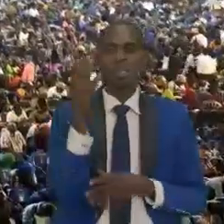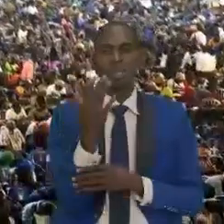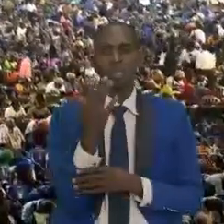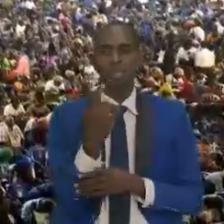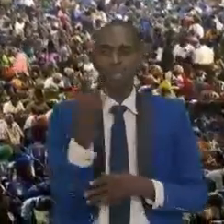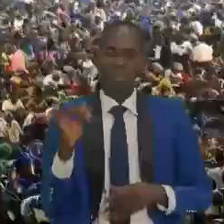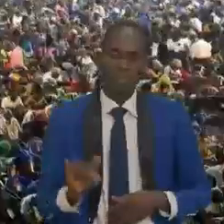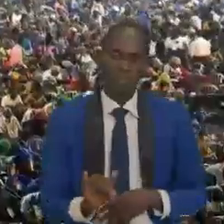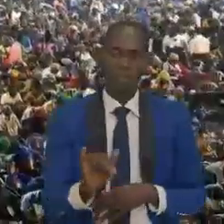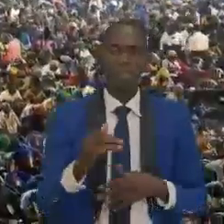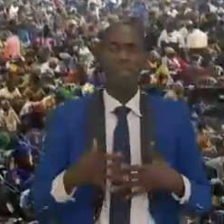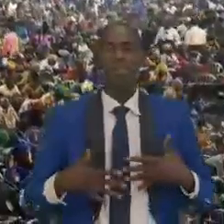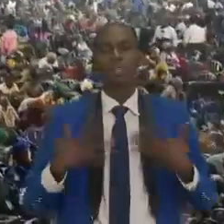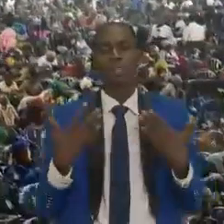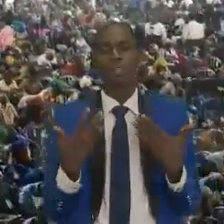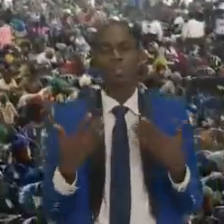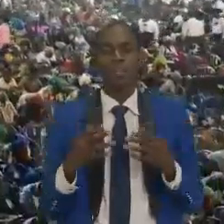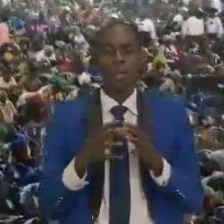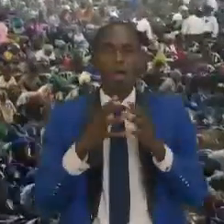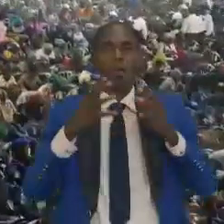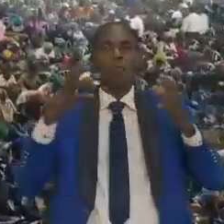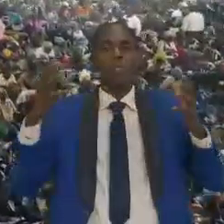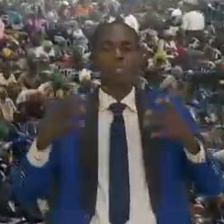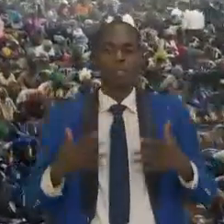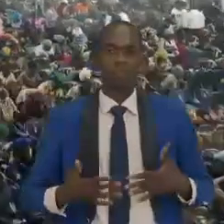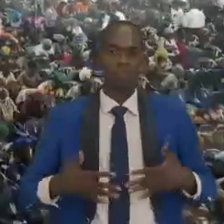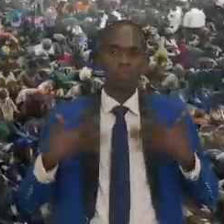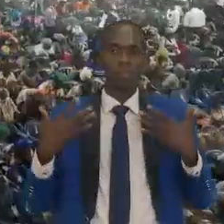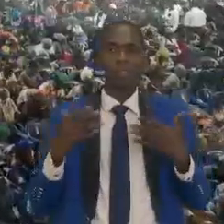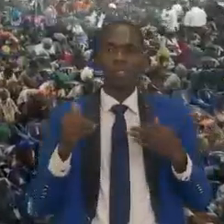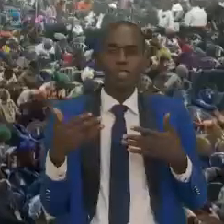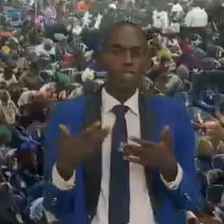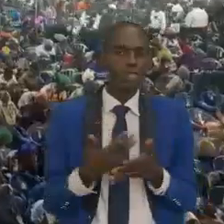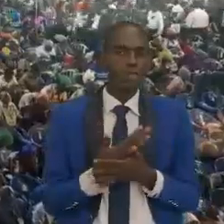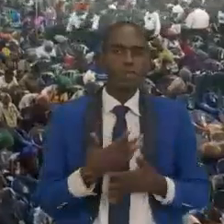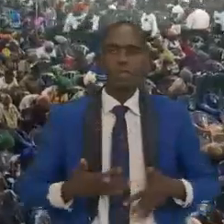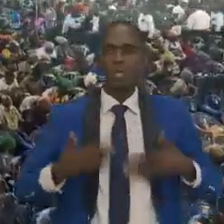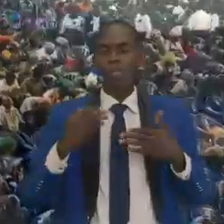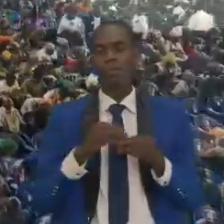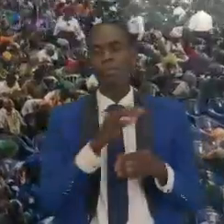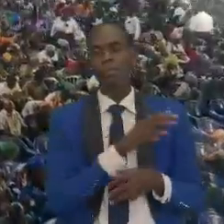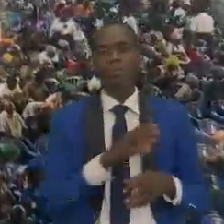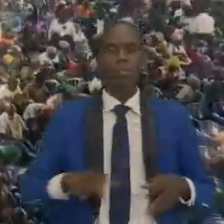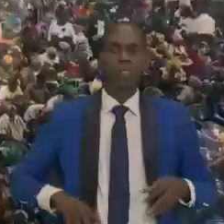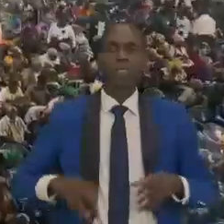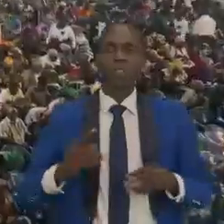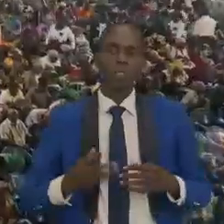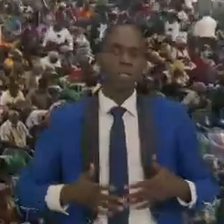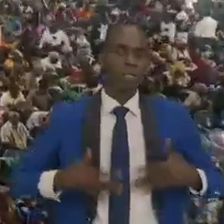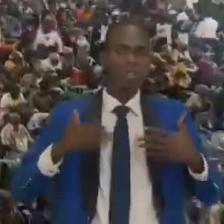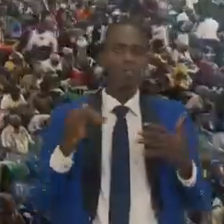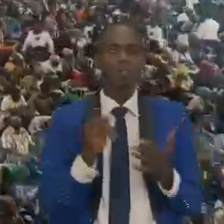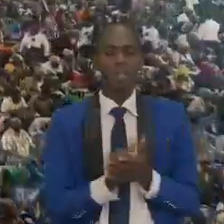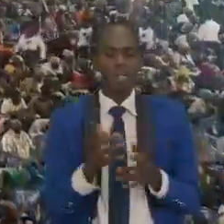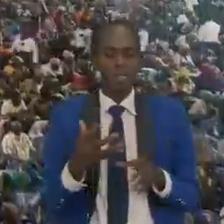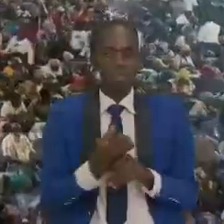life. Abundant life. A new life in Christ. The life that takes me from